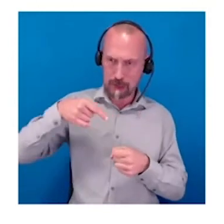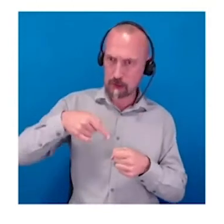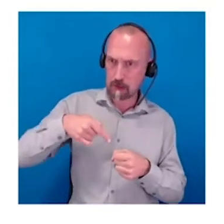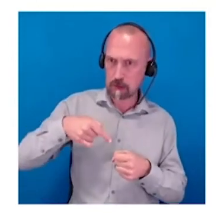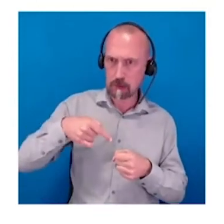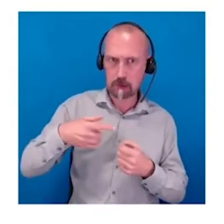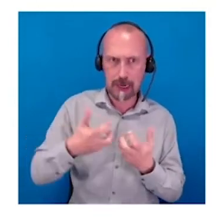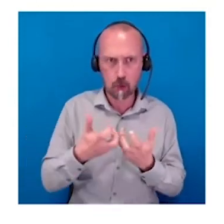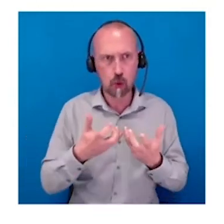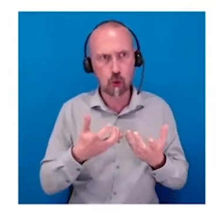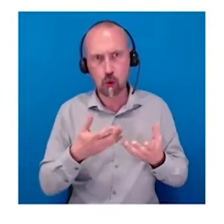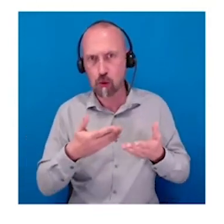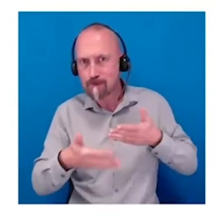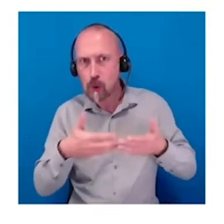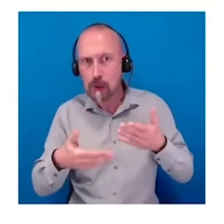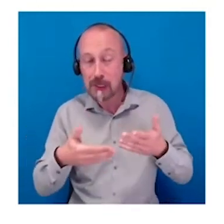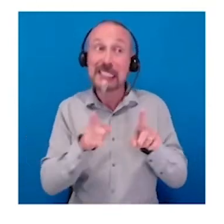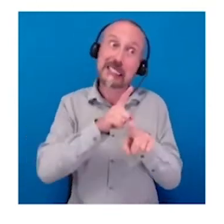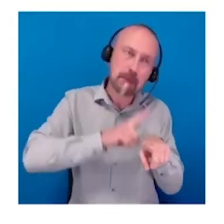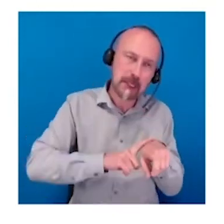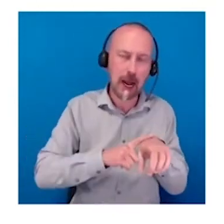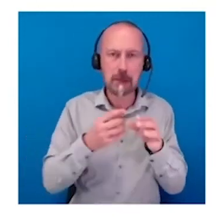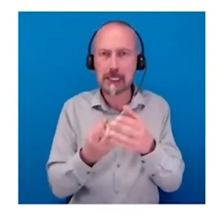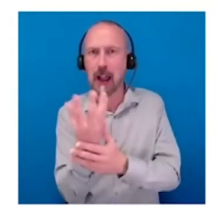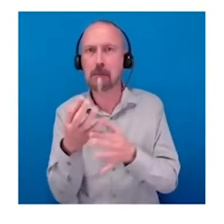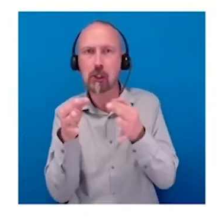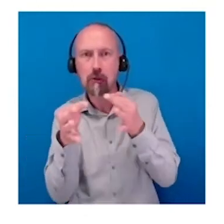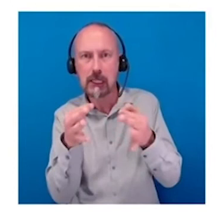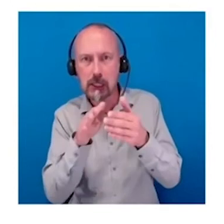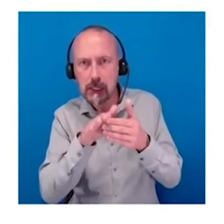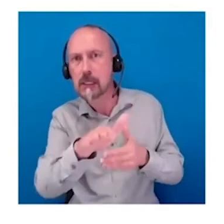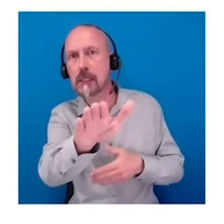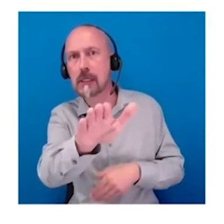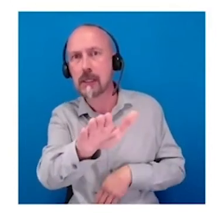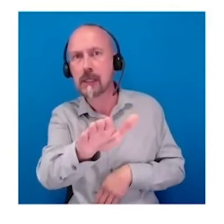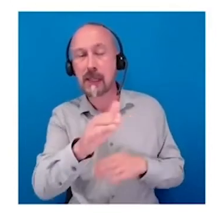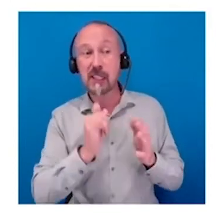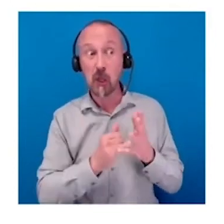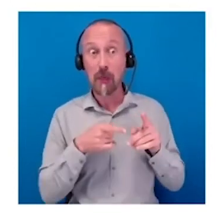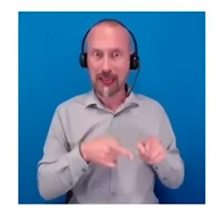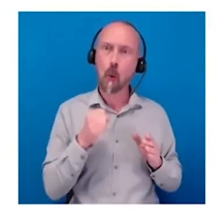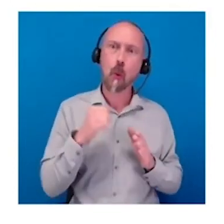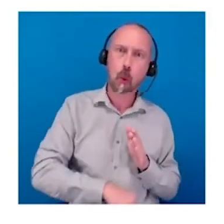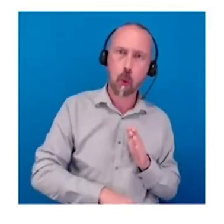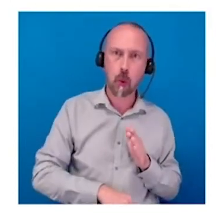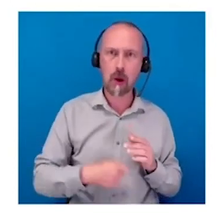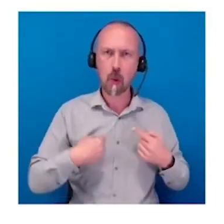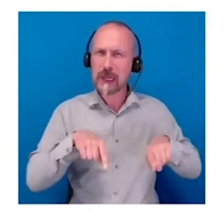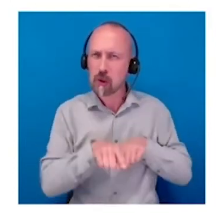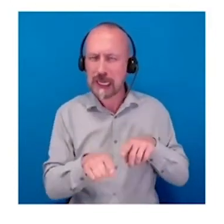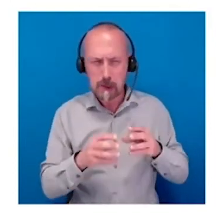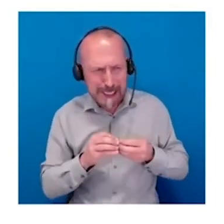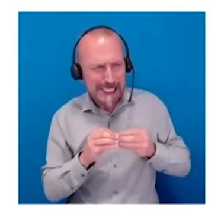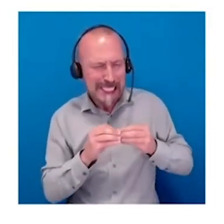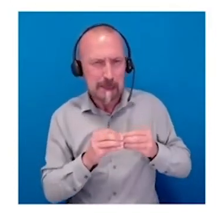same time. So that's a challenge and one that we're relishing and we're trying to do right on both those fronts.